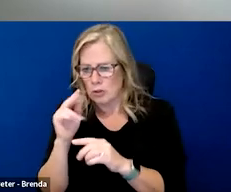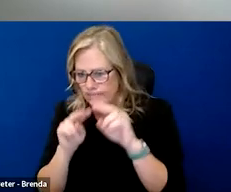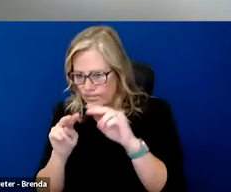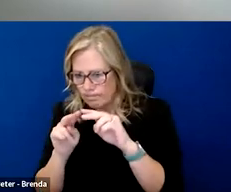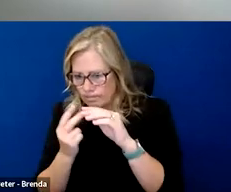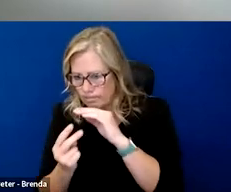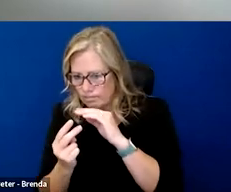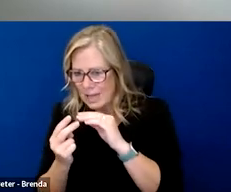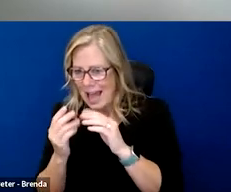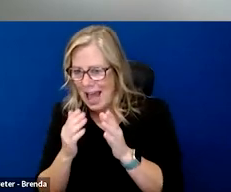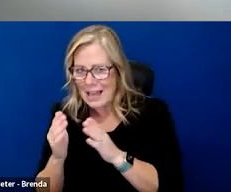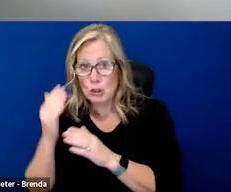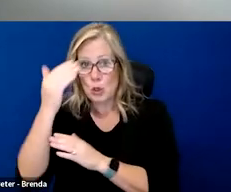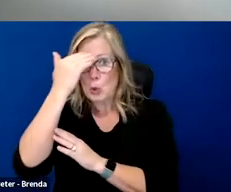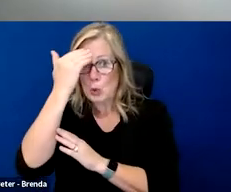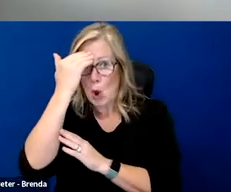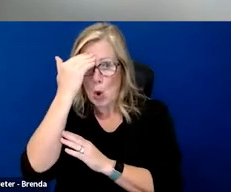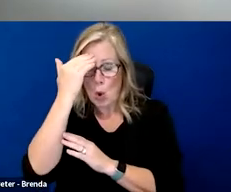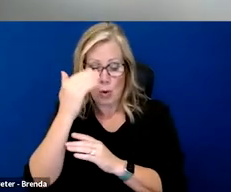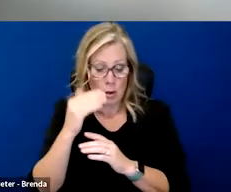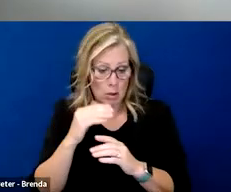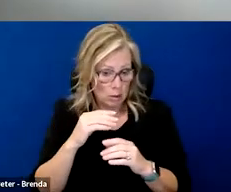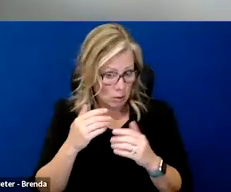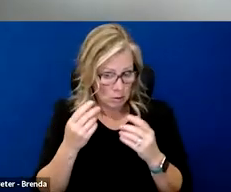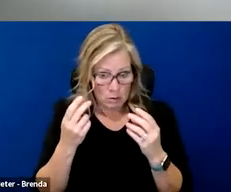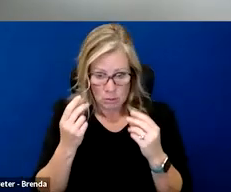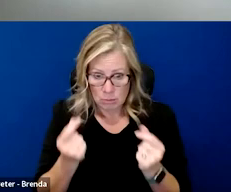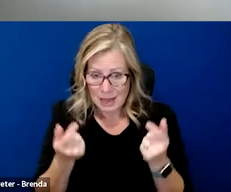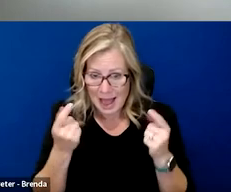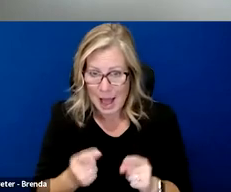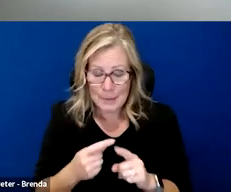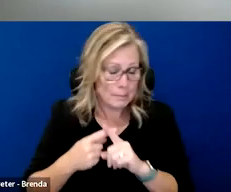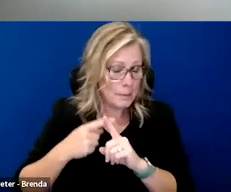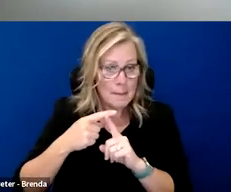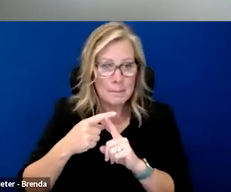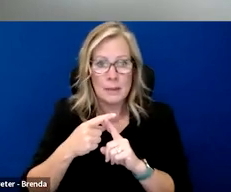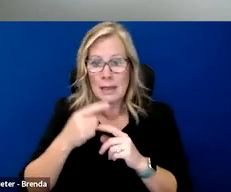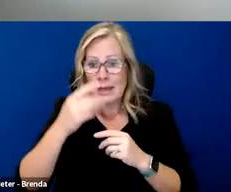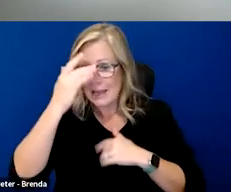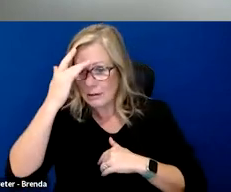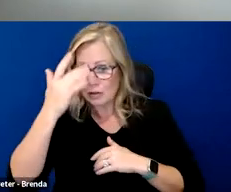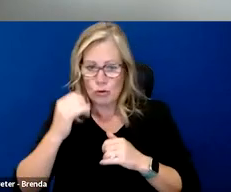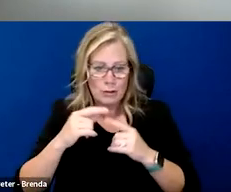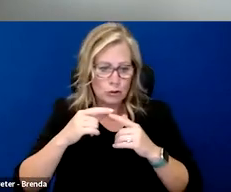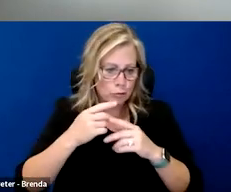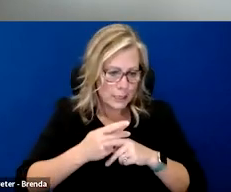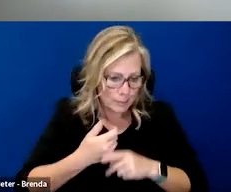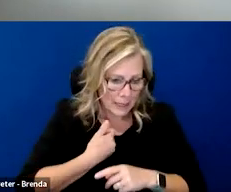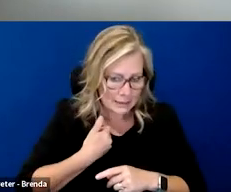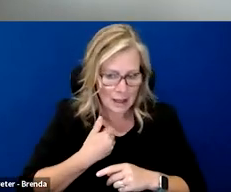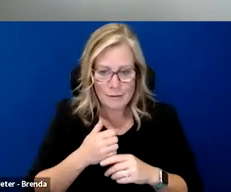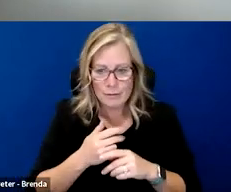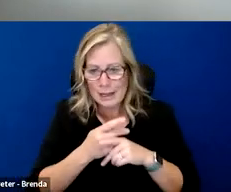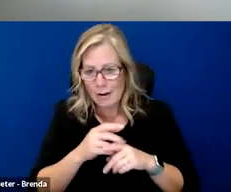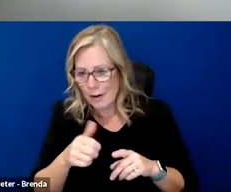in the midst of a heat event where we're potentially experiencing heat illness, looking after ourselves and other people. So having that plan